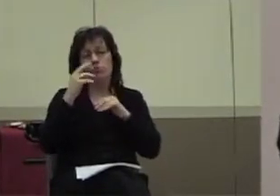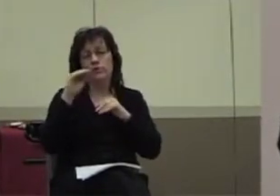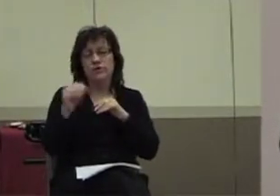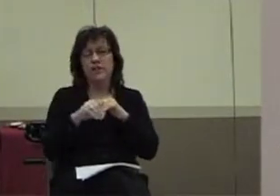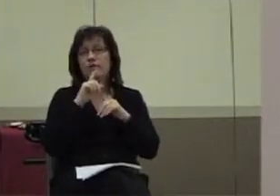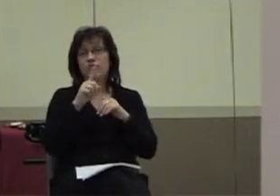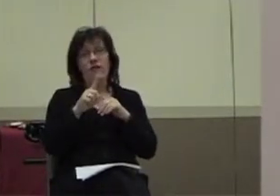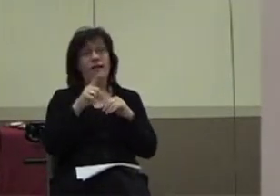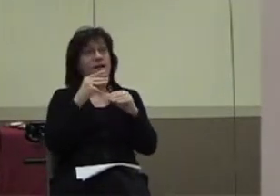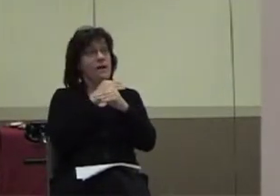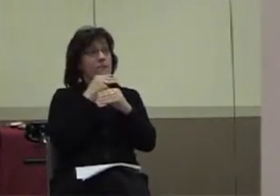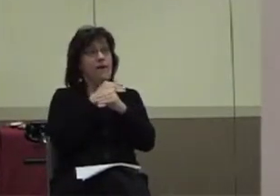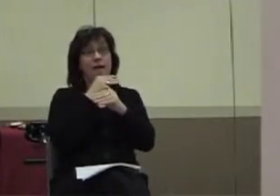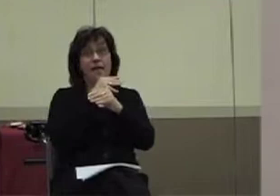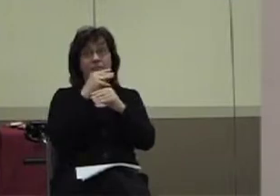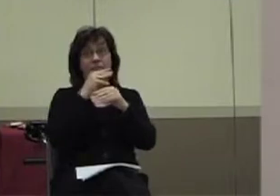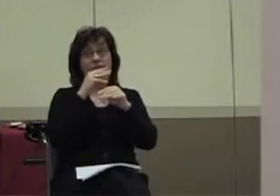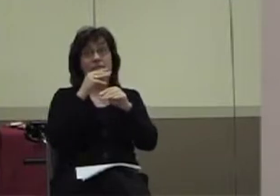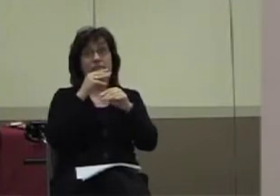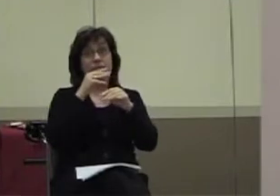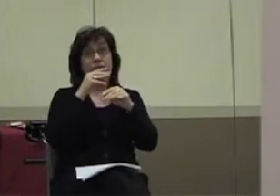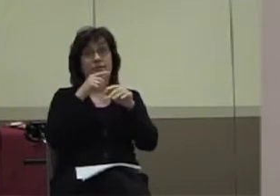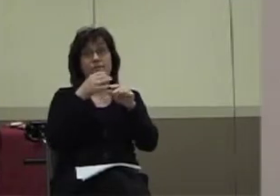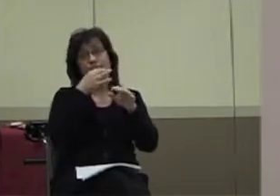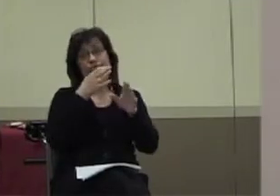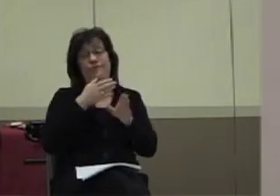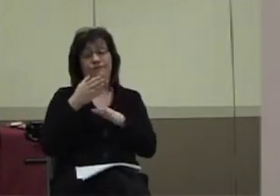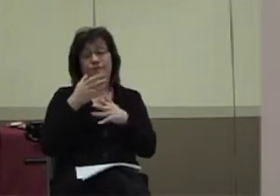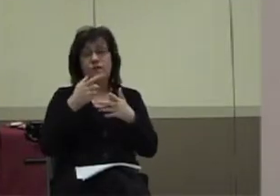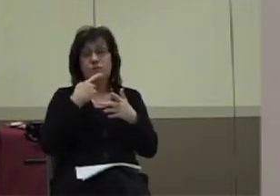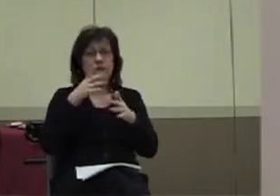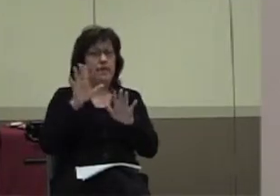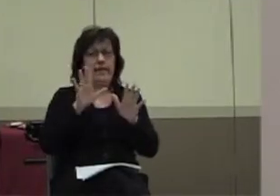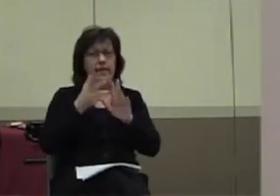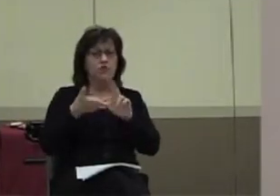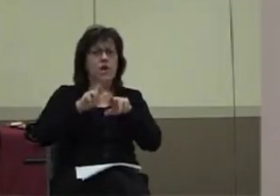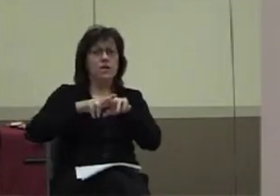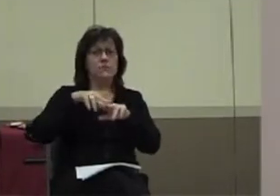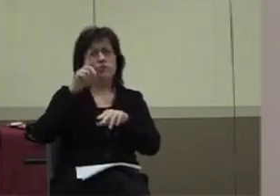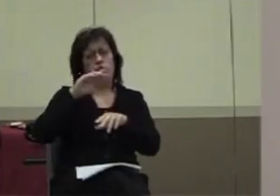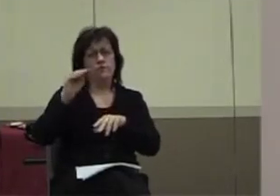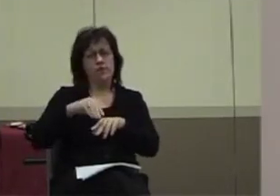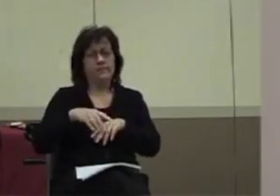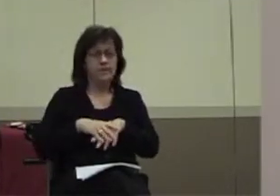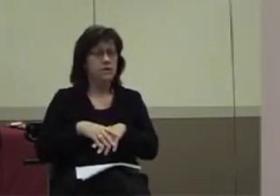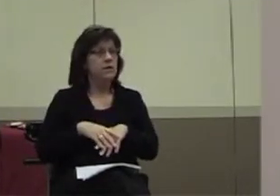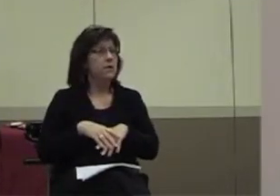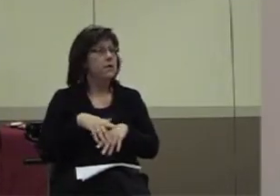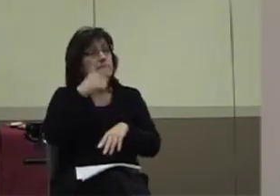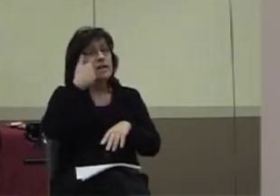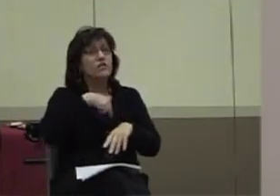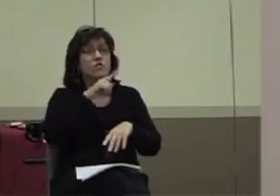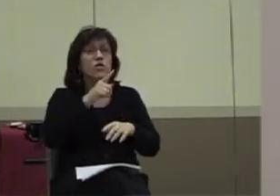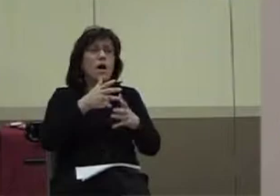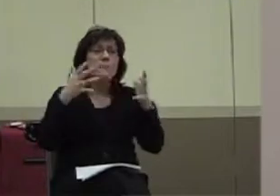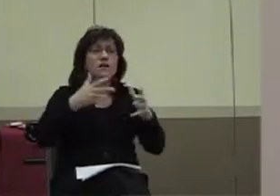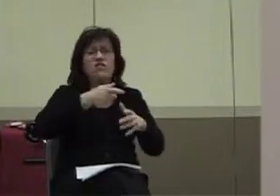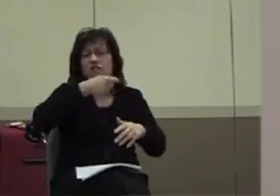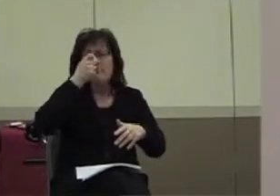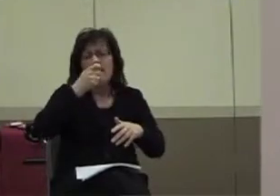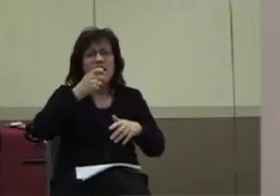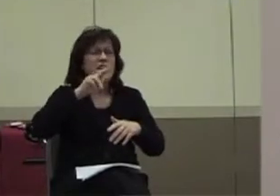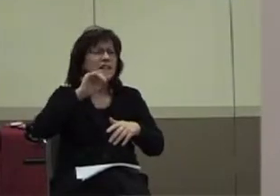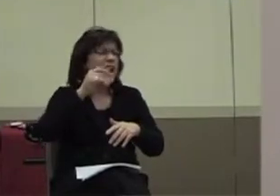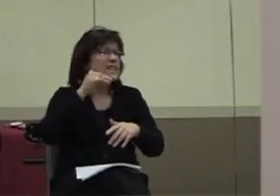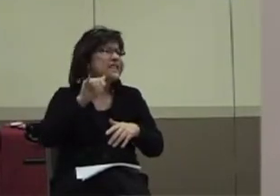actually the mathematicians would get mad at me because you should have rounded to 1%. Now, is it because we're a bunch of mean, nasty, horrible people walking